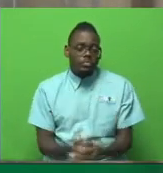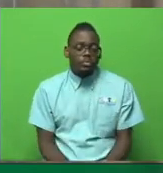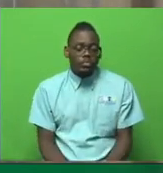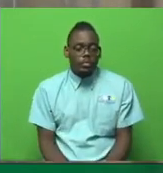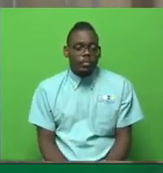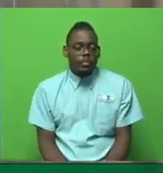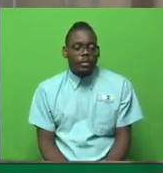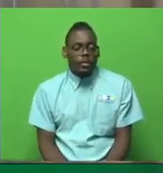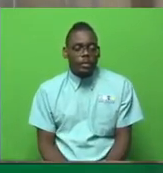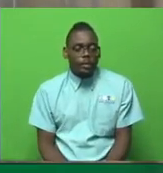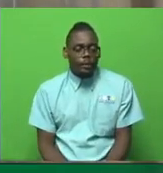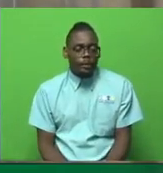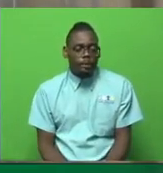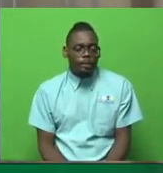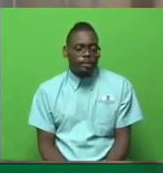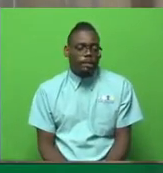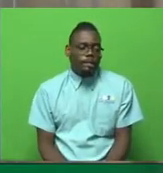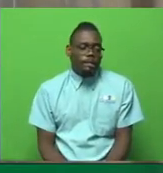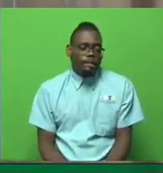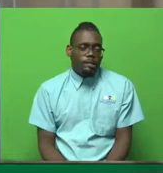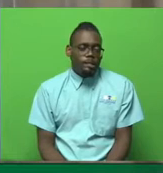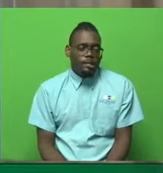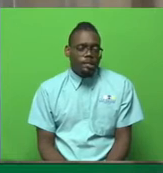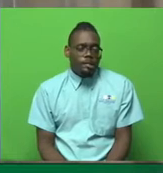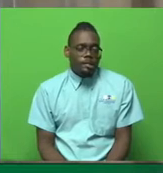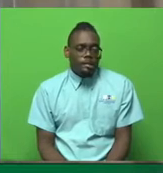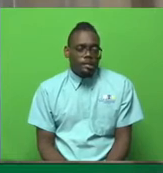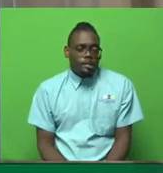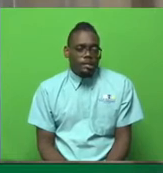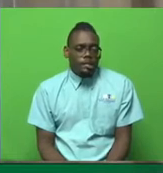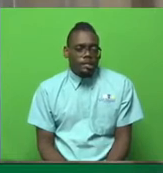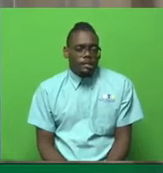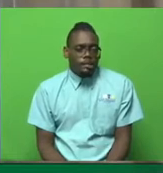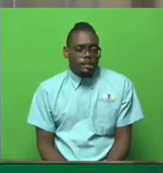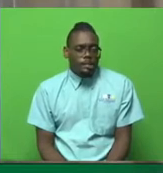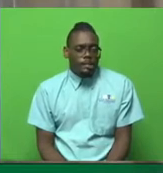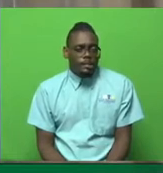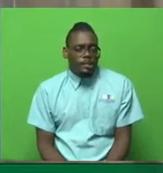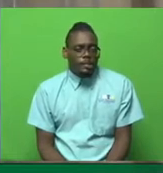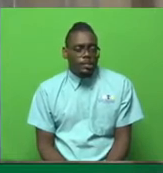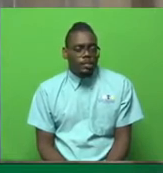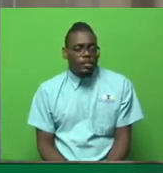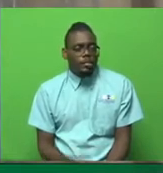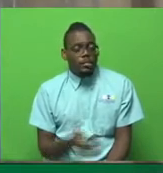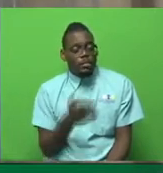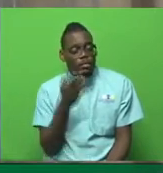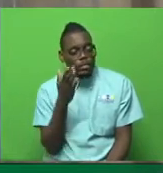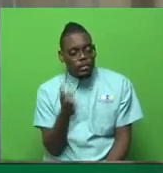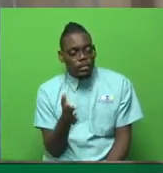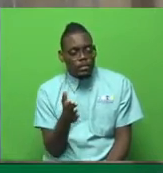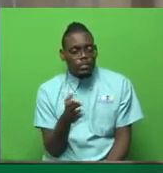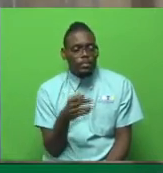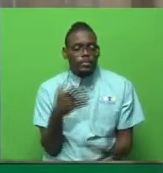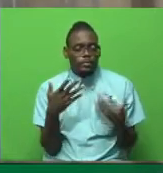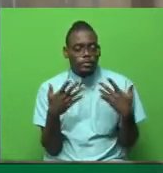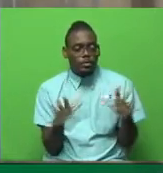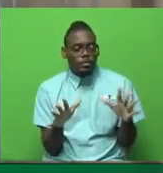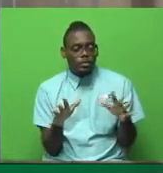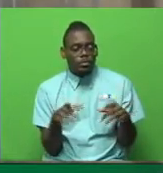else except Finance gentlemen sir you have had your opportunity allow me to have mine now